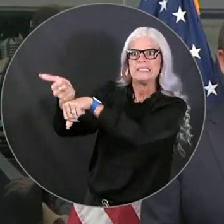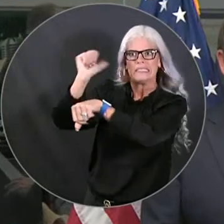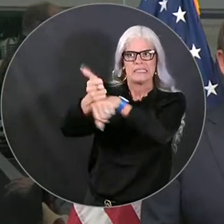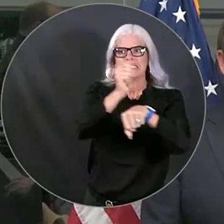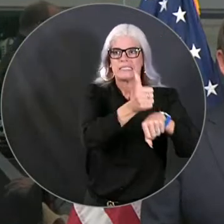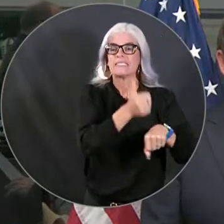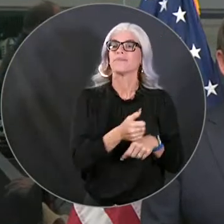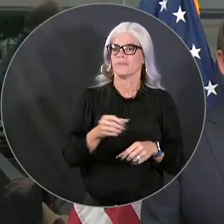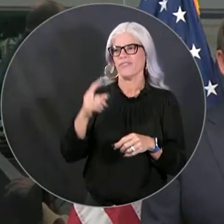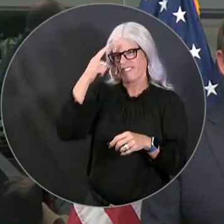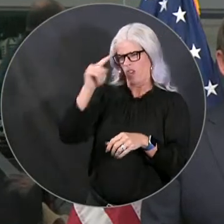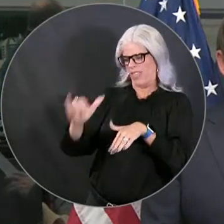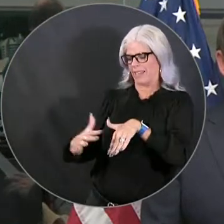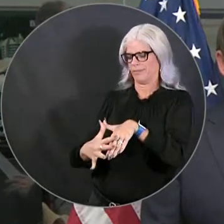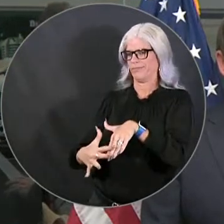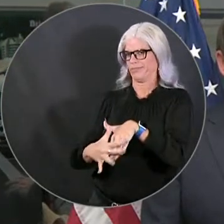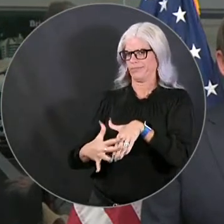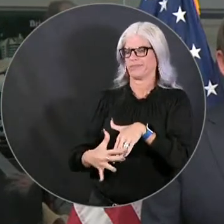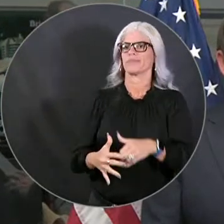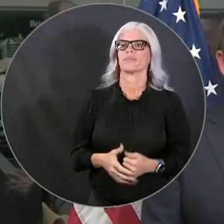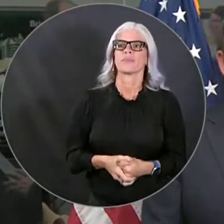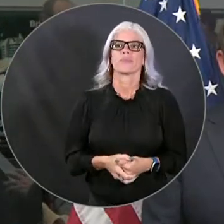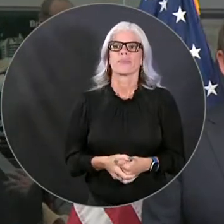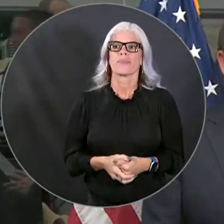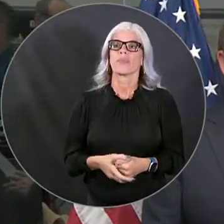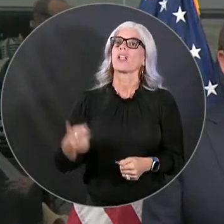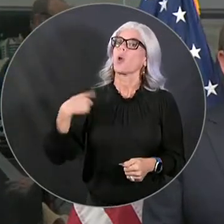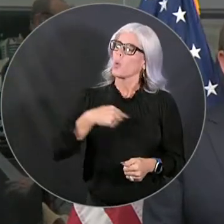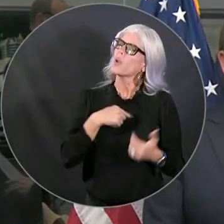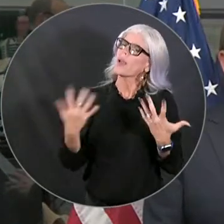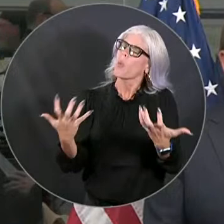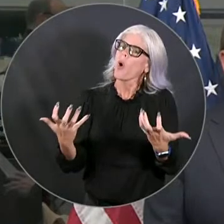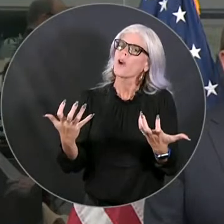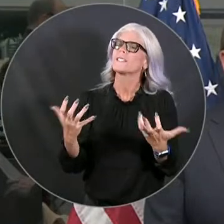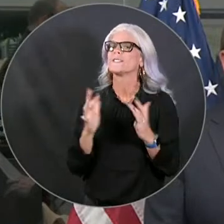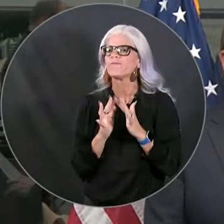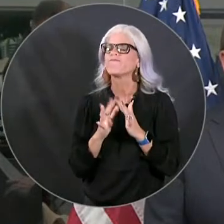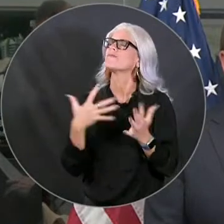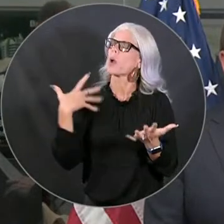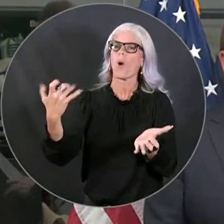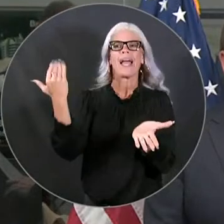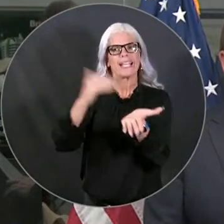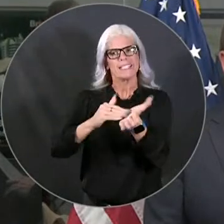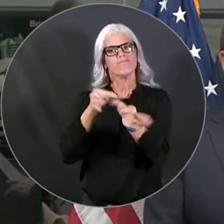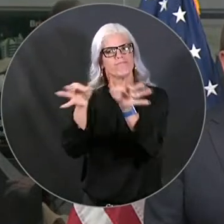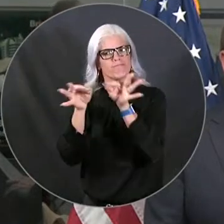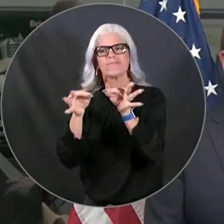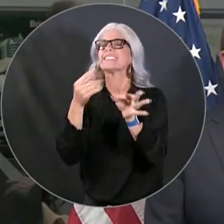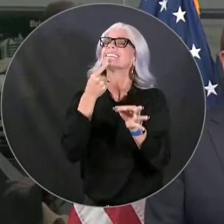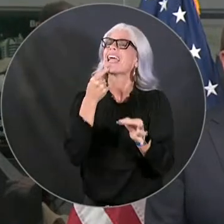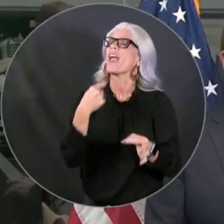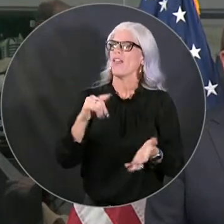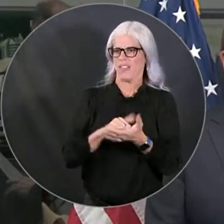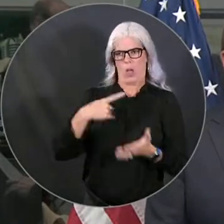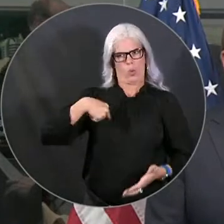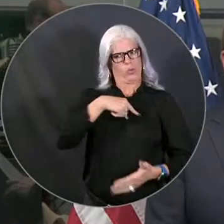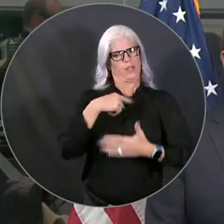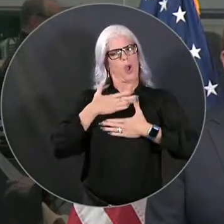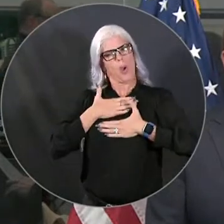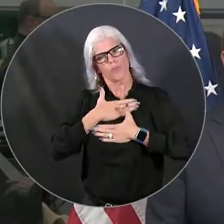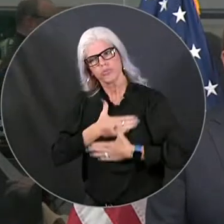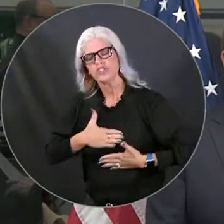alone. We want to reinforce, and we appreciate the fact that we have received over